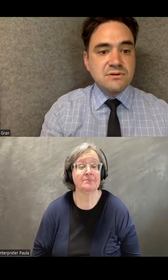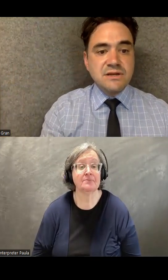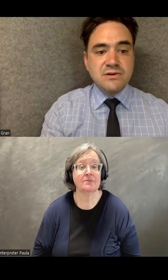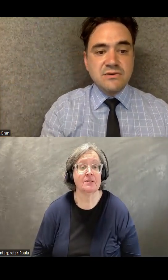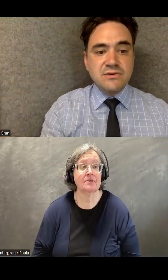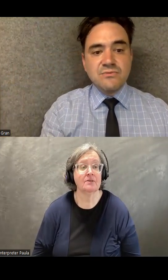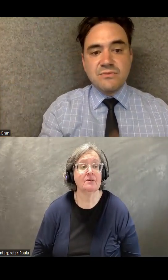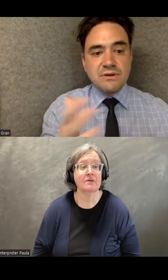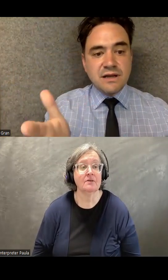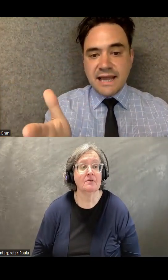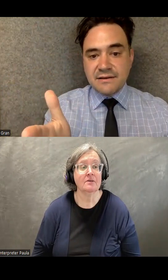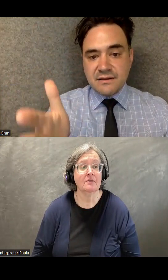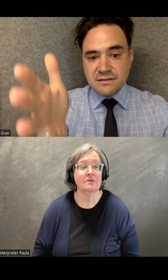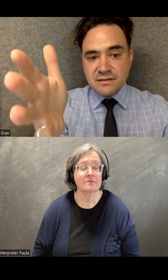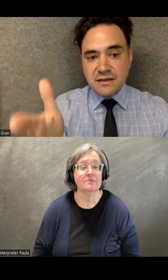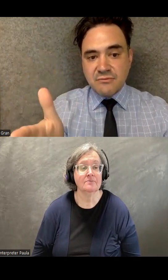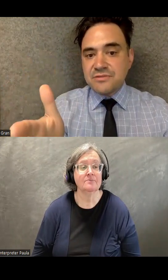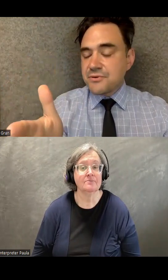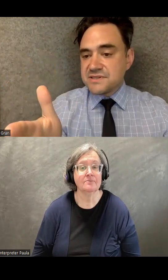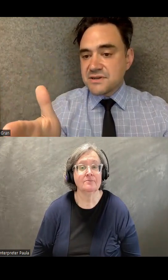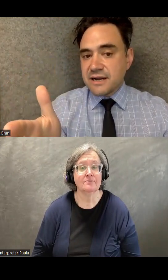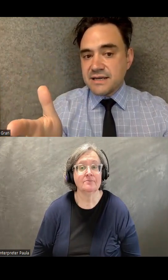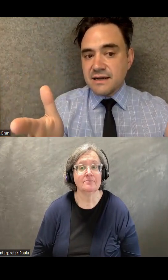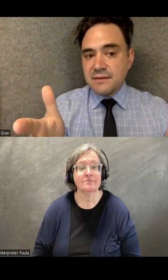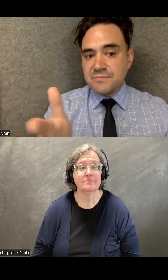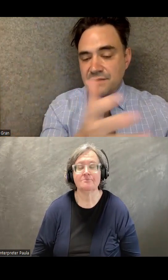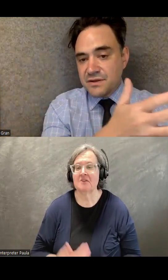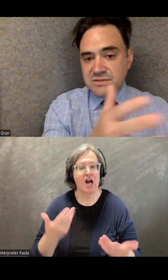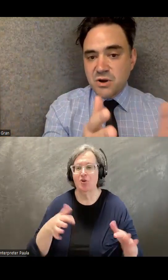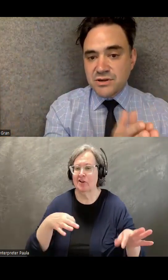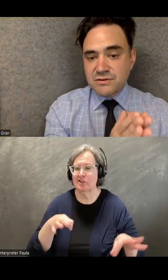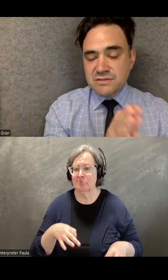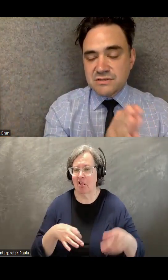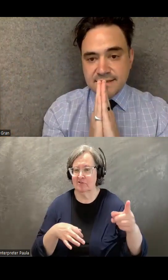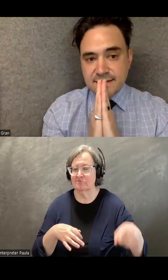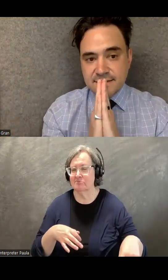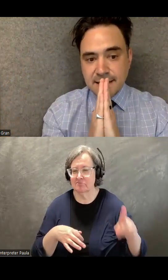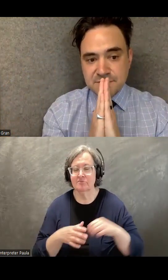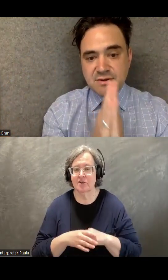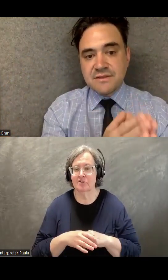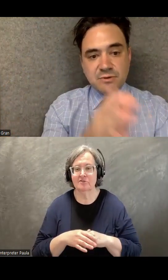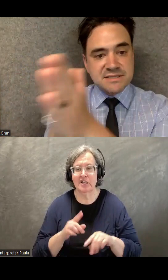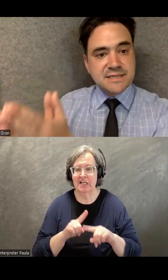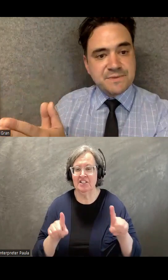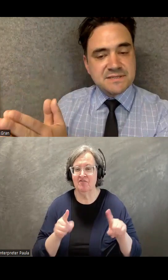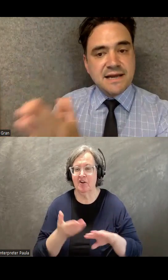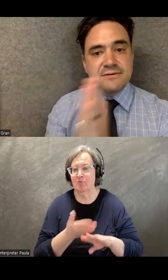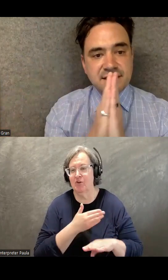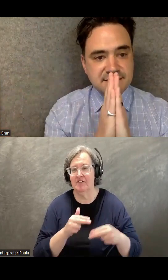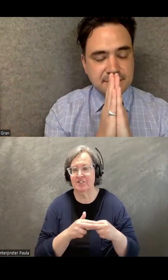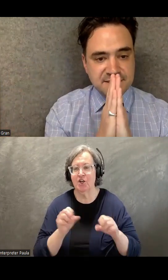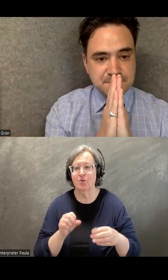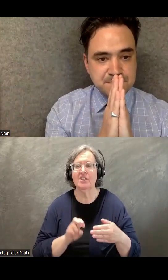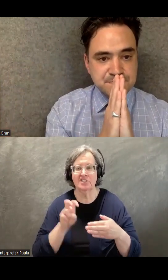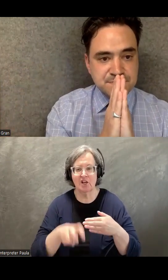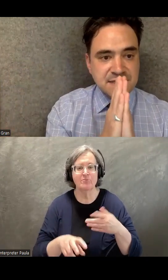So, again, I went through this already on the smaller slide there. So I think we can skip this now. Next